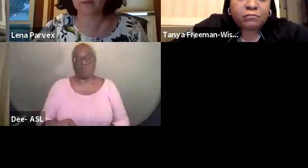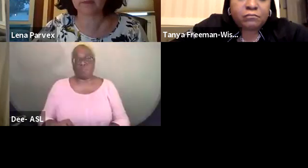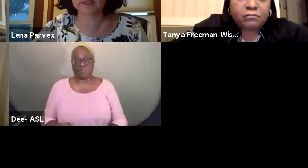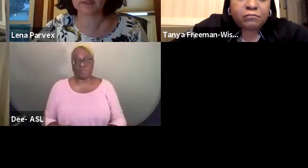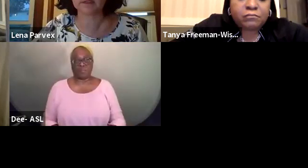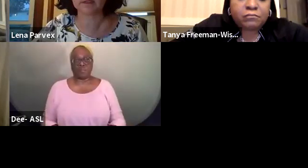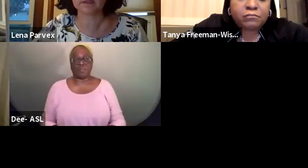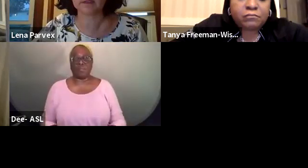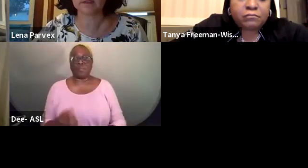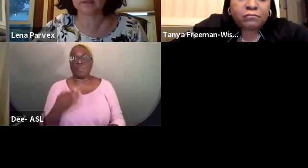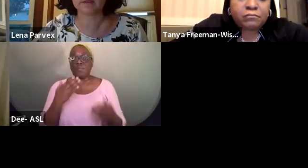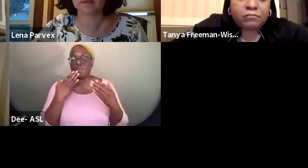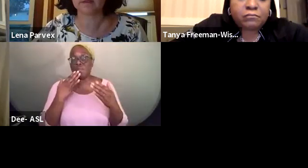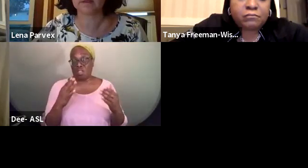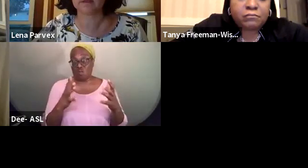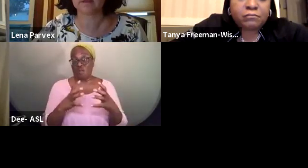Thank you very much.